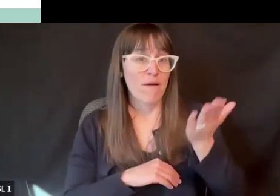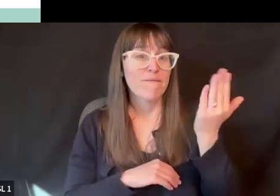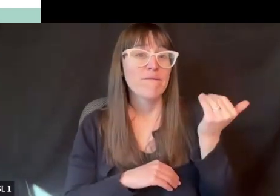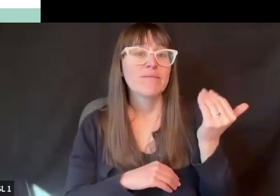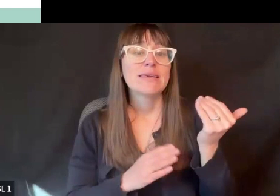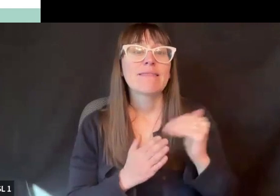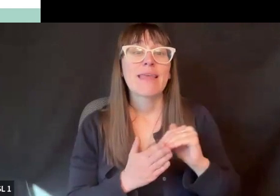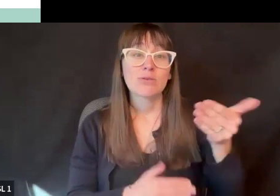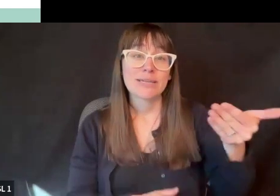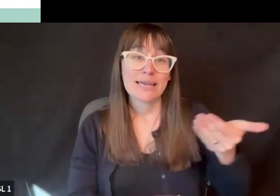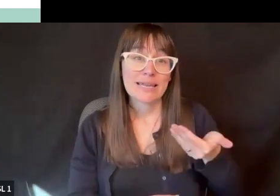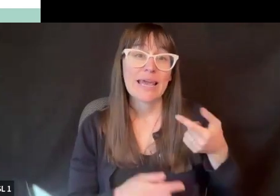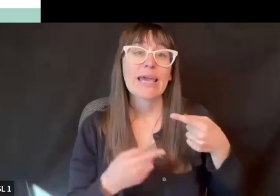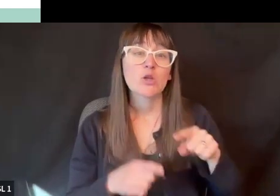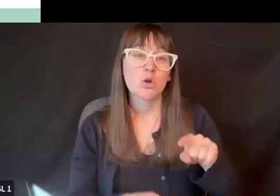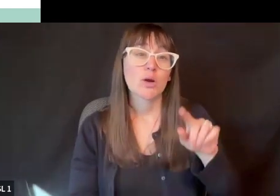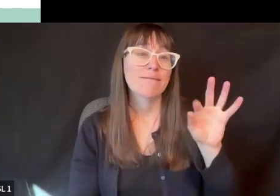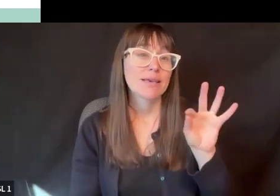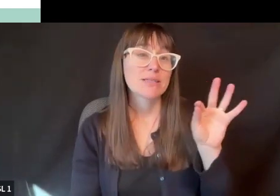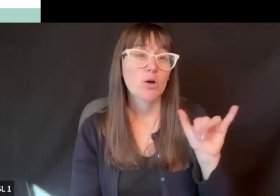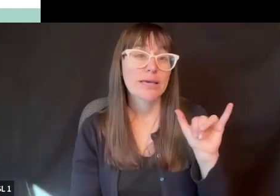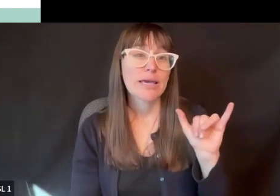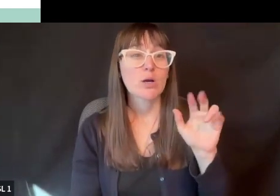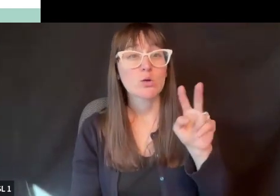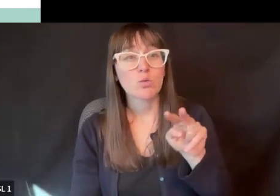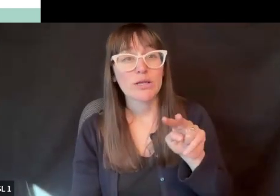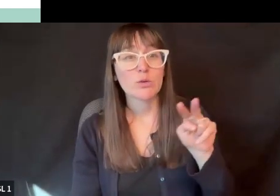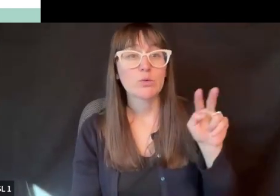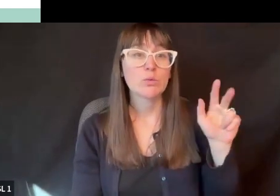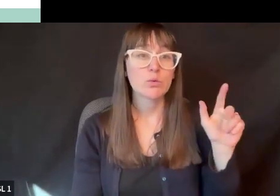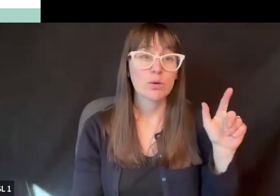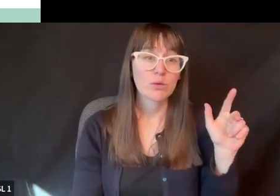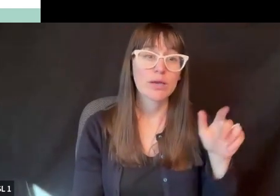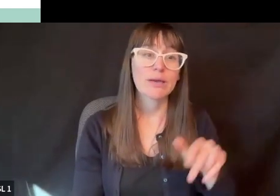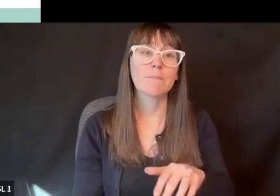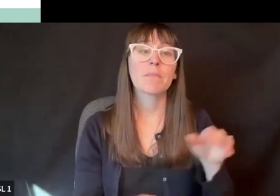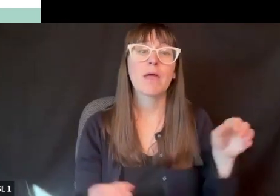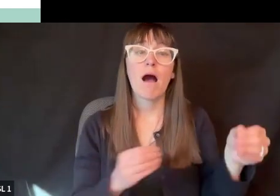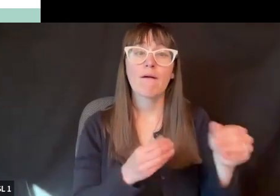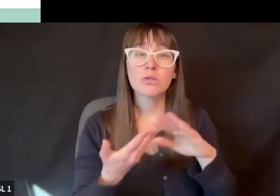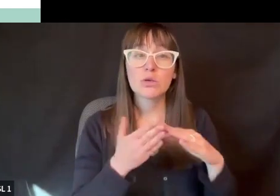over 15,000 intakes in fiscal year 22-23.